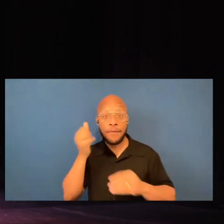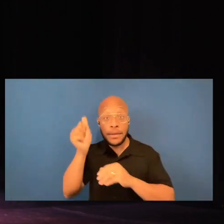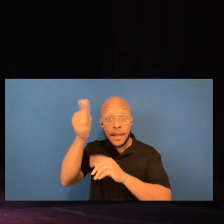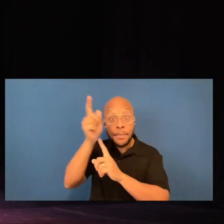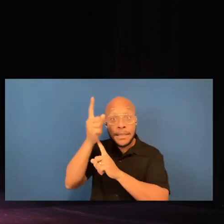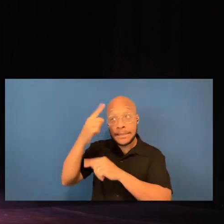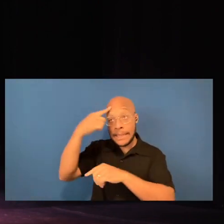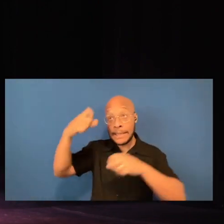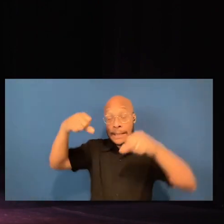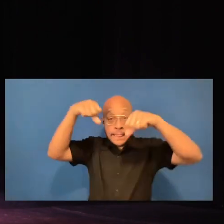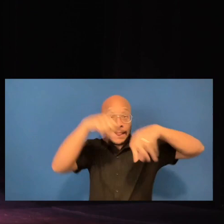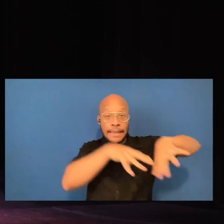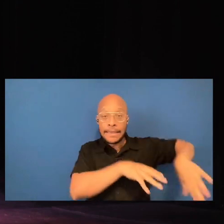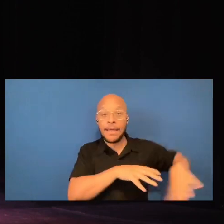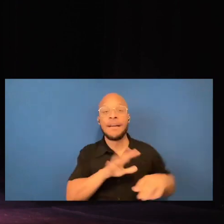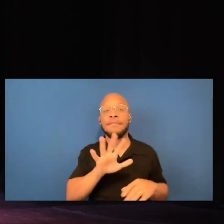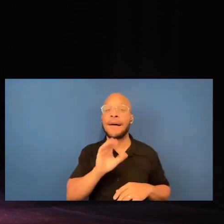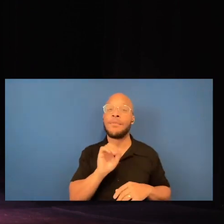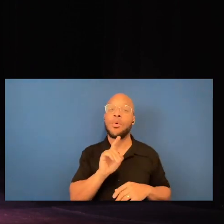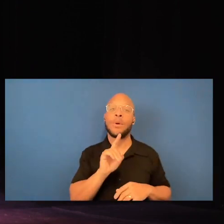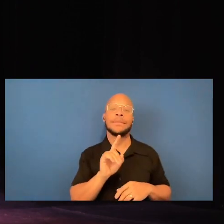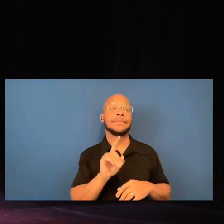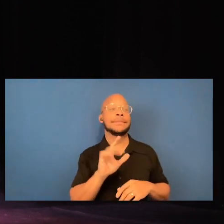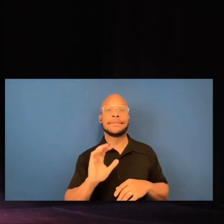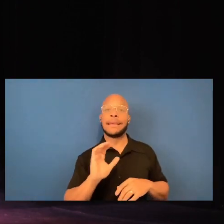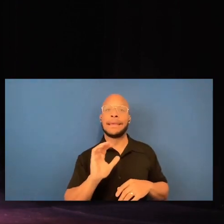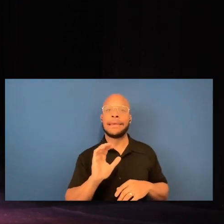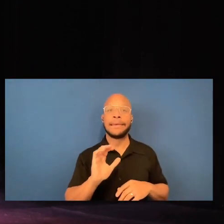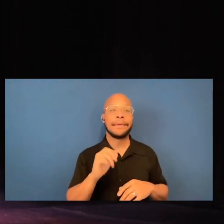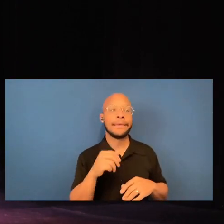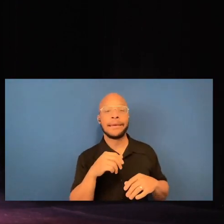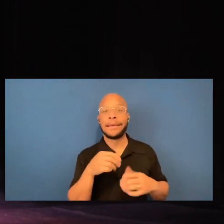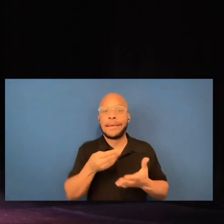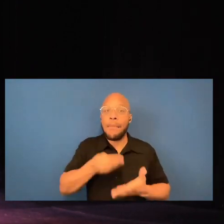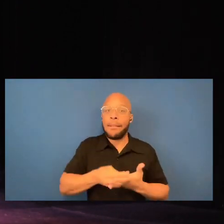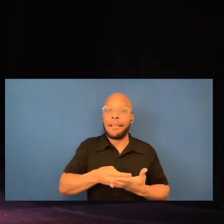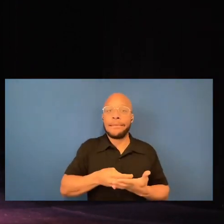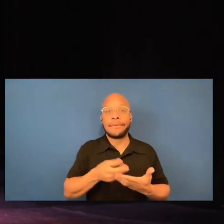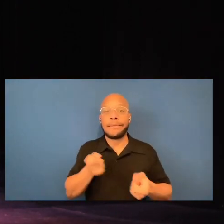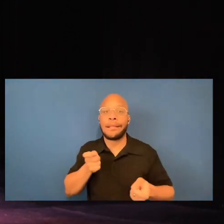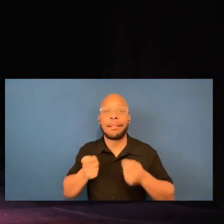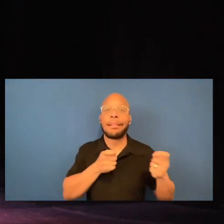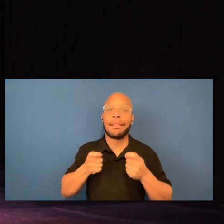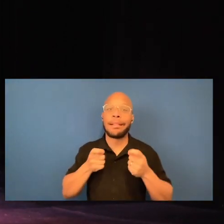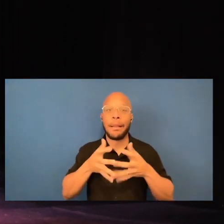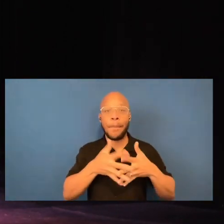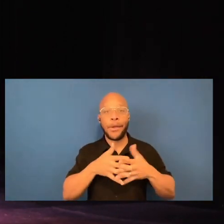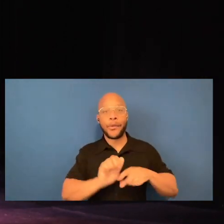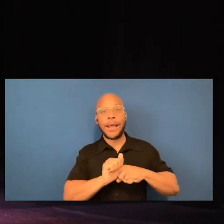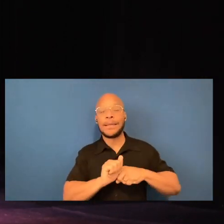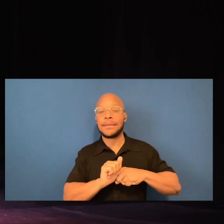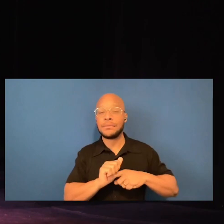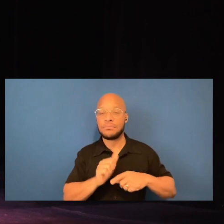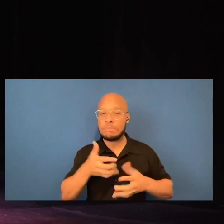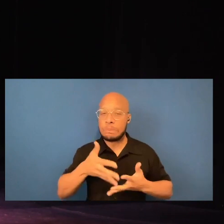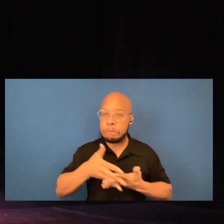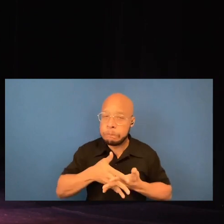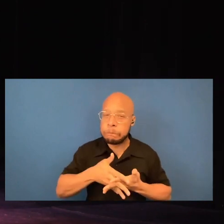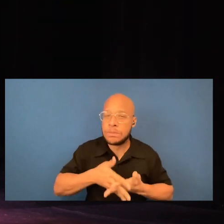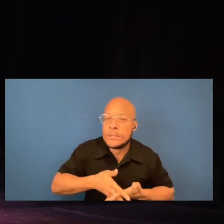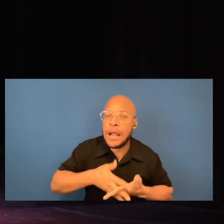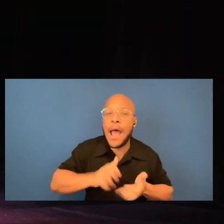training, even steeped in that, it is hard to let it go when we live here and really think about, how do we do this